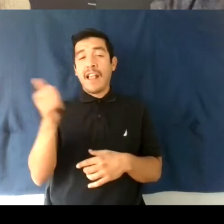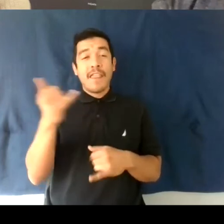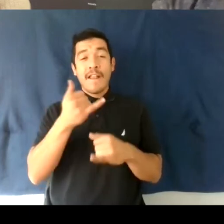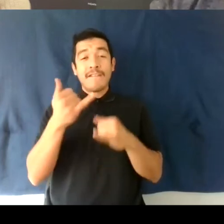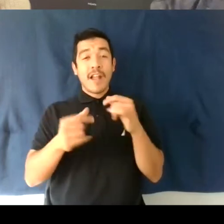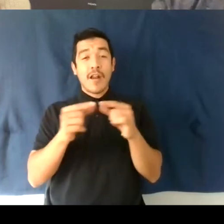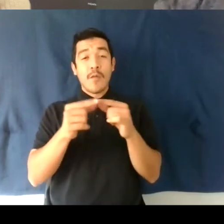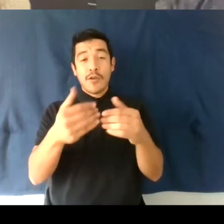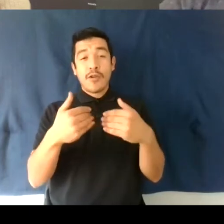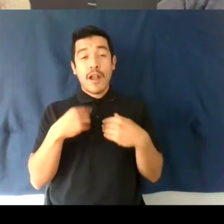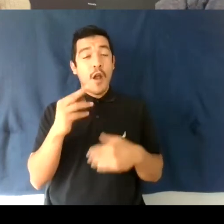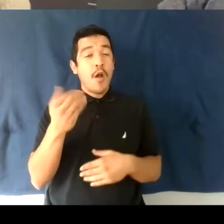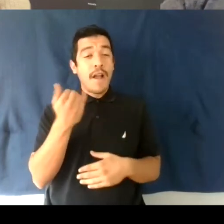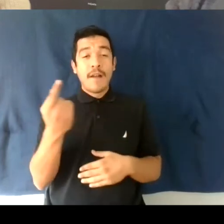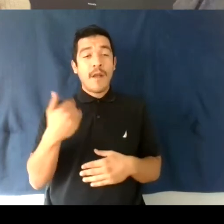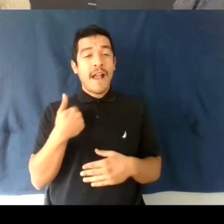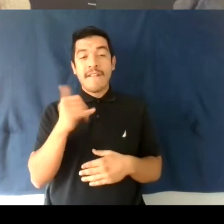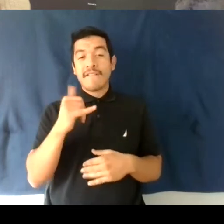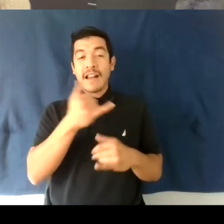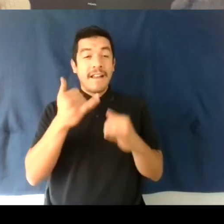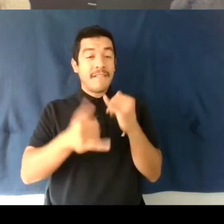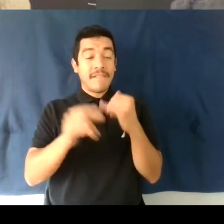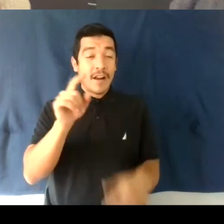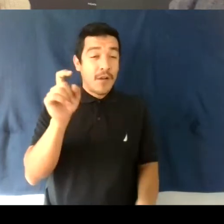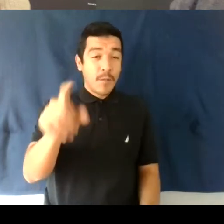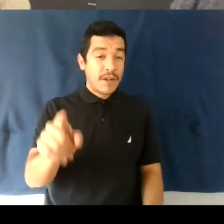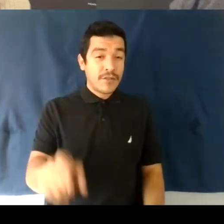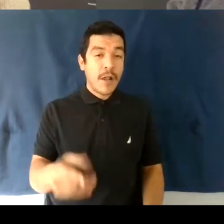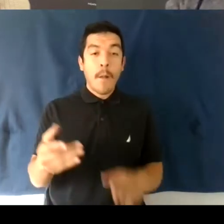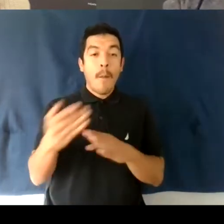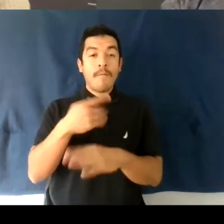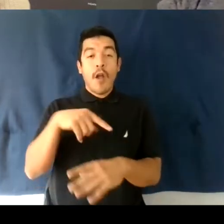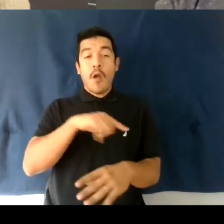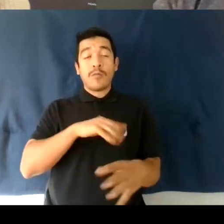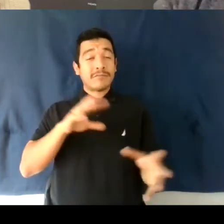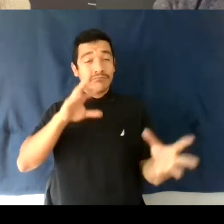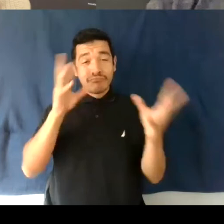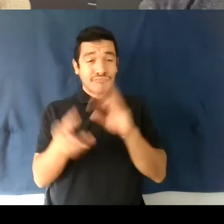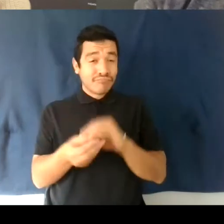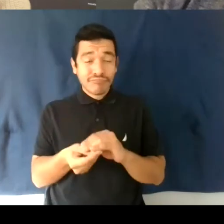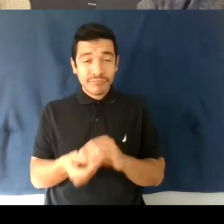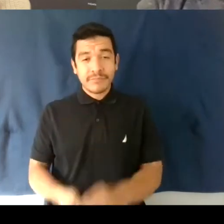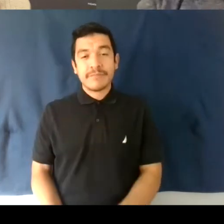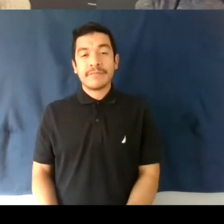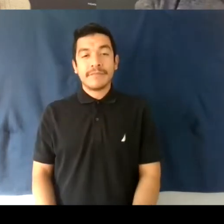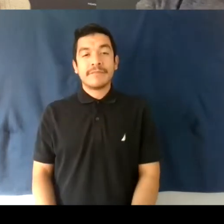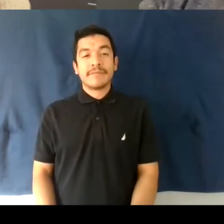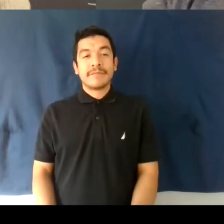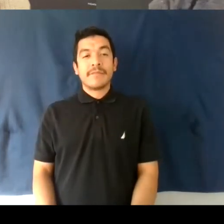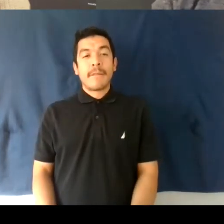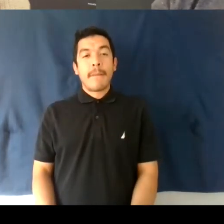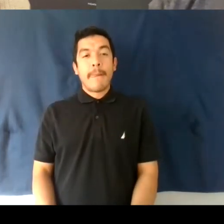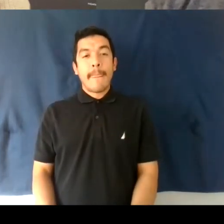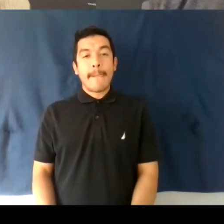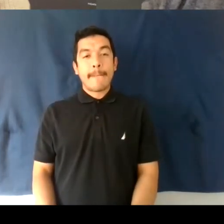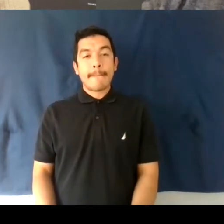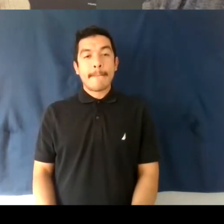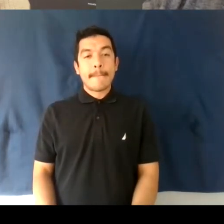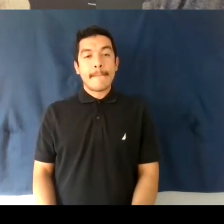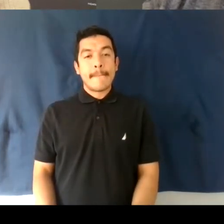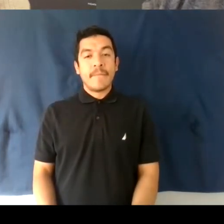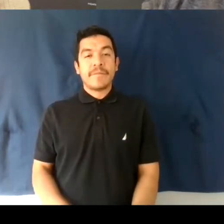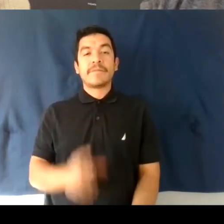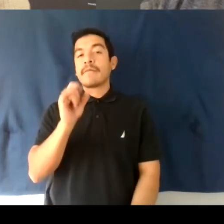words you have, or if anyone has any final questions before we finish. Yeah, I think Yeah. I'm just looking at the